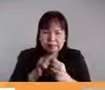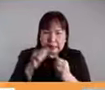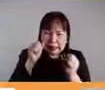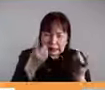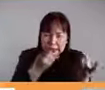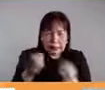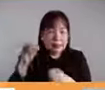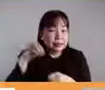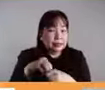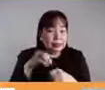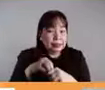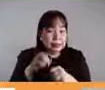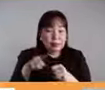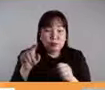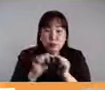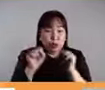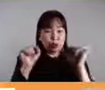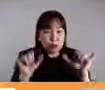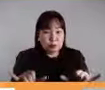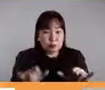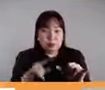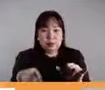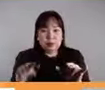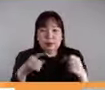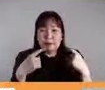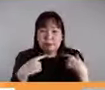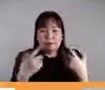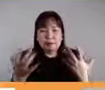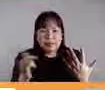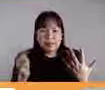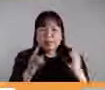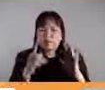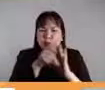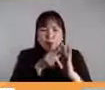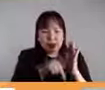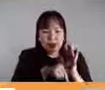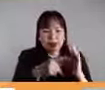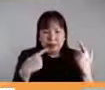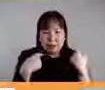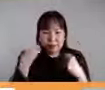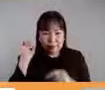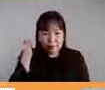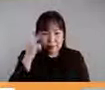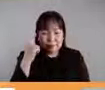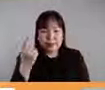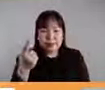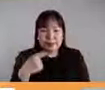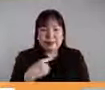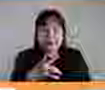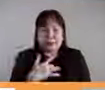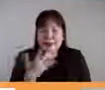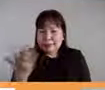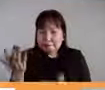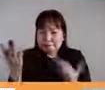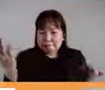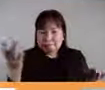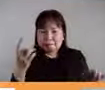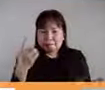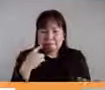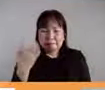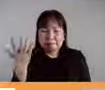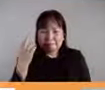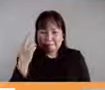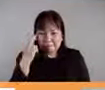the mechanisms or mandates ng government so ito yung sinasabi nina ng mga sir